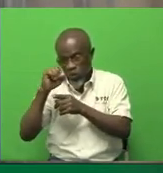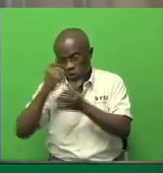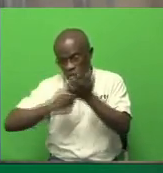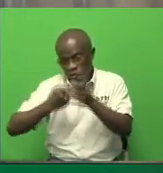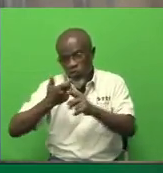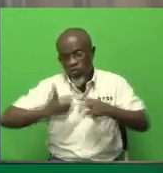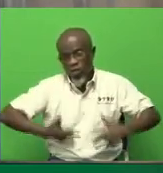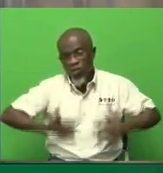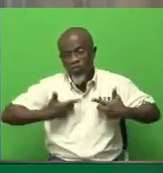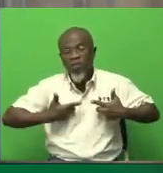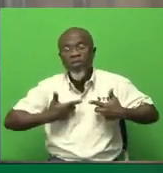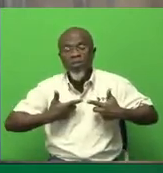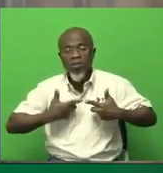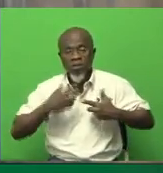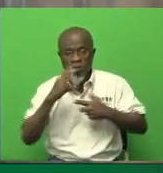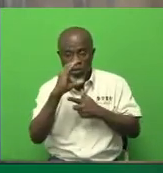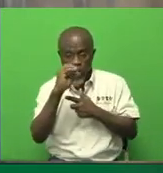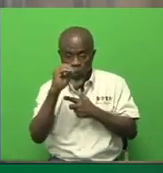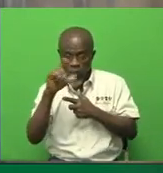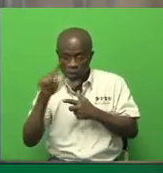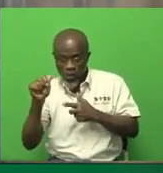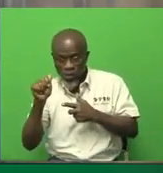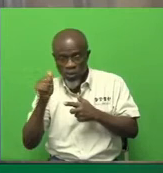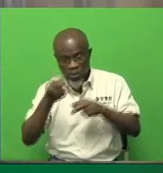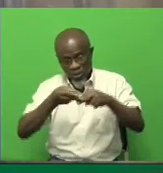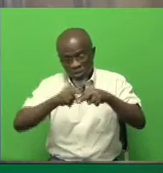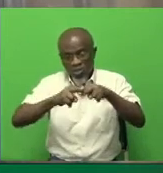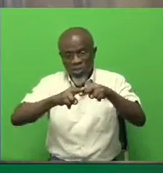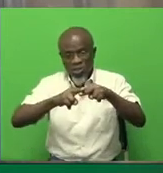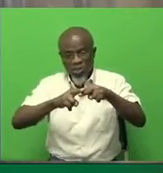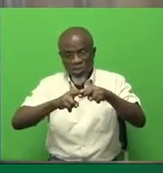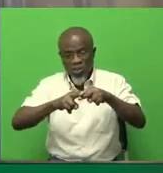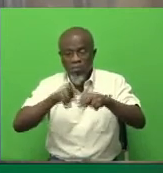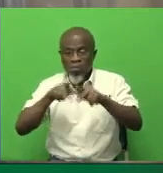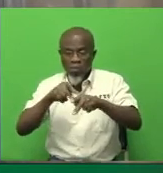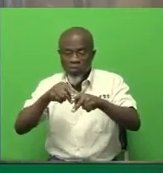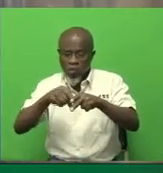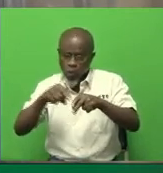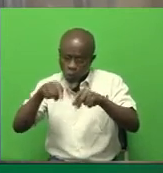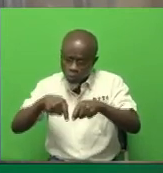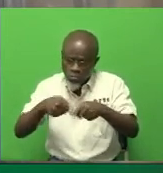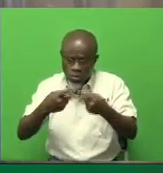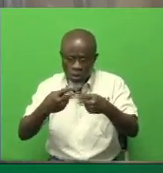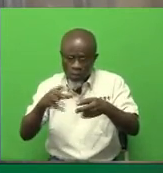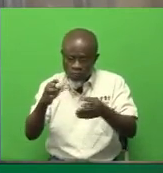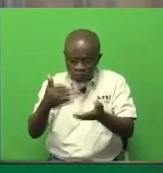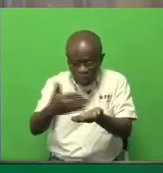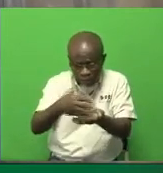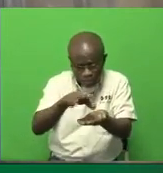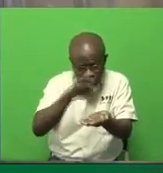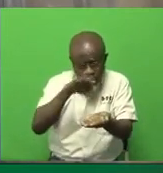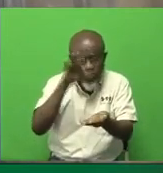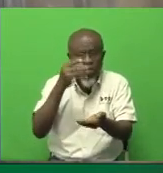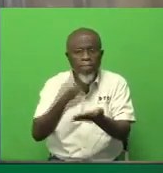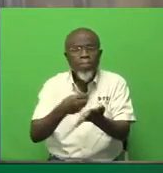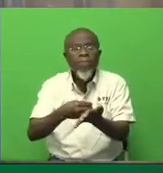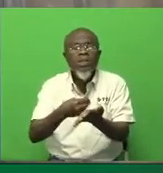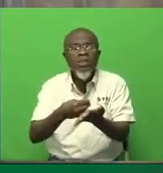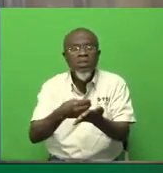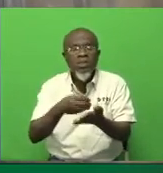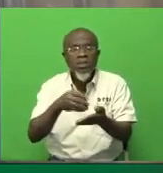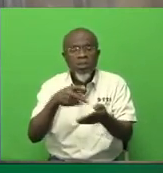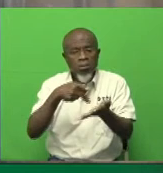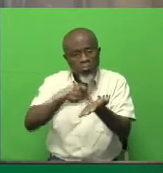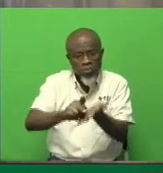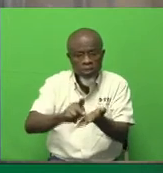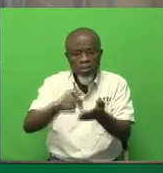dip deeper into their pockets to pay property tax there will be a corresponding increase Madame